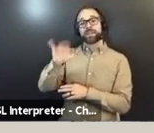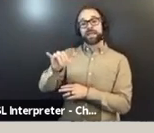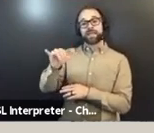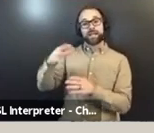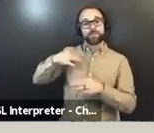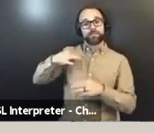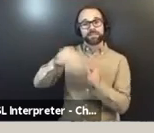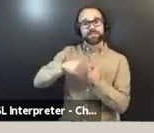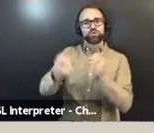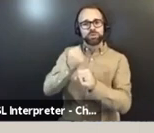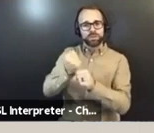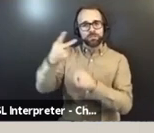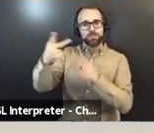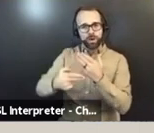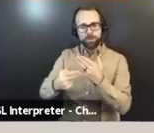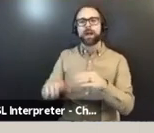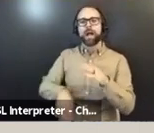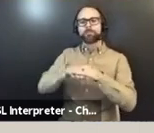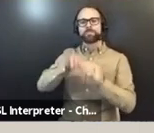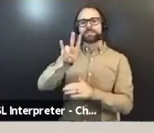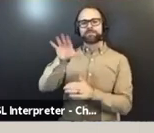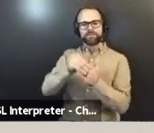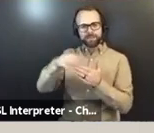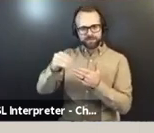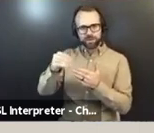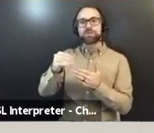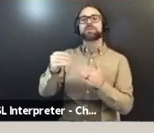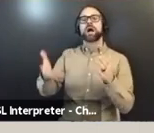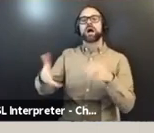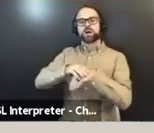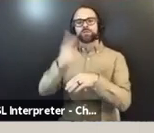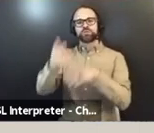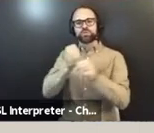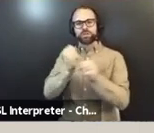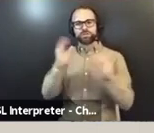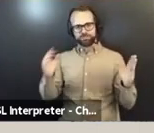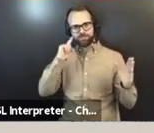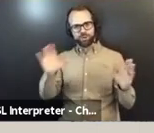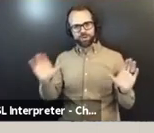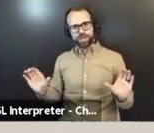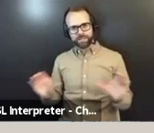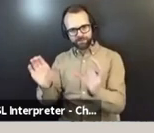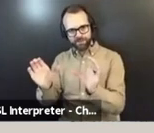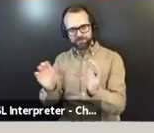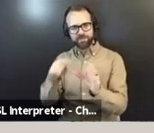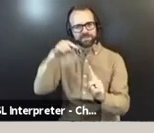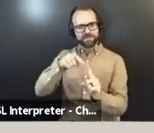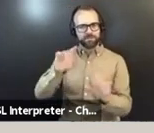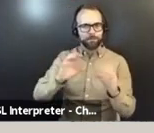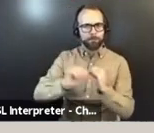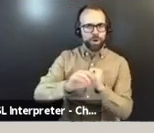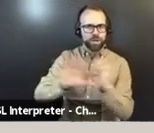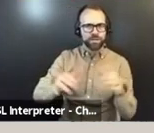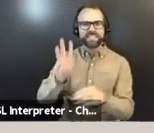You get up to $75,000. Which covers 2 years of activities for that market. And it's a 60-day